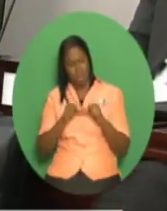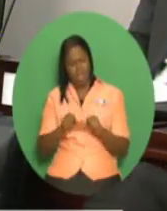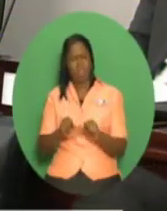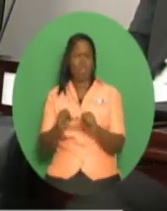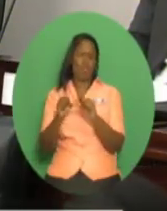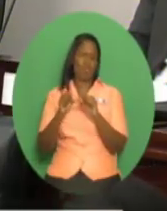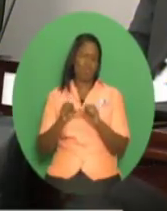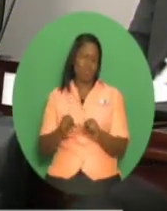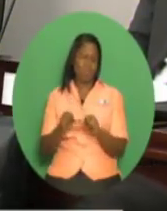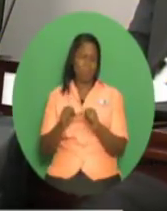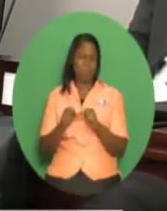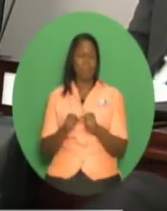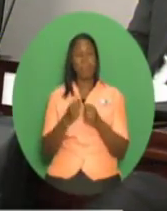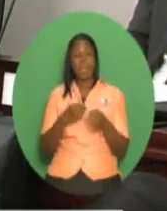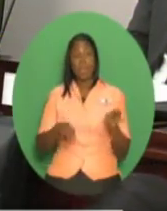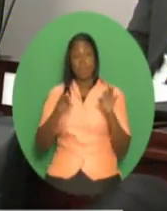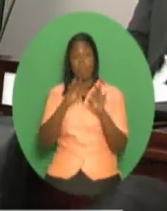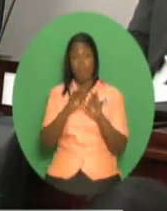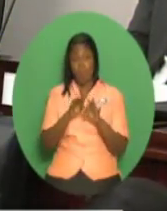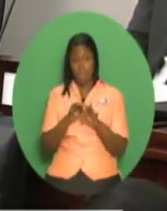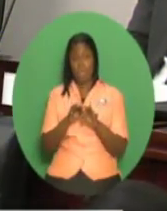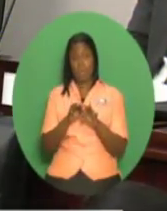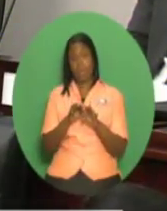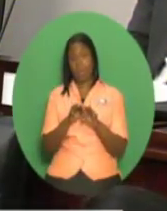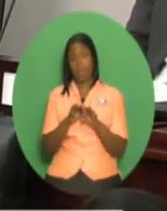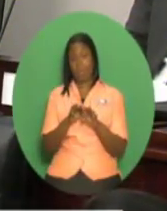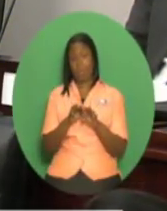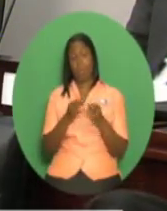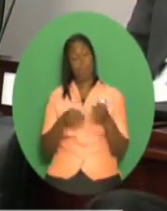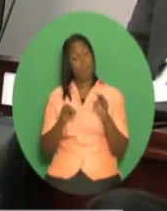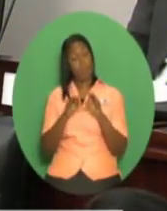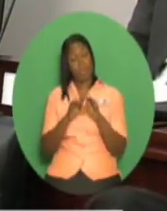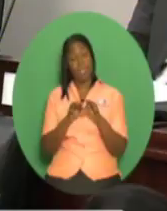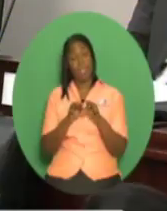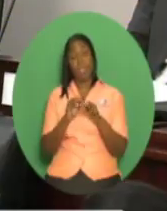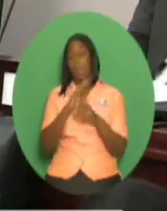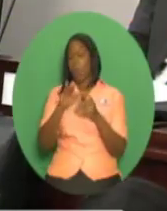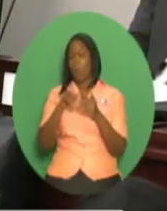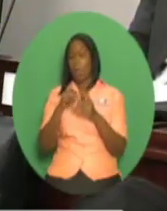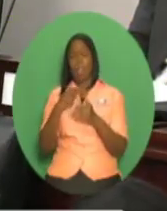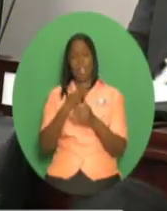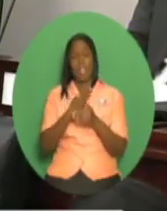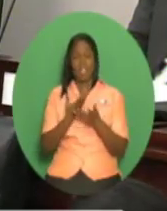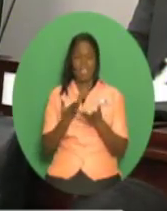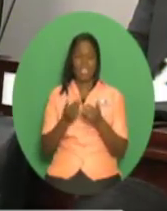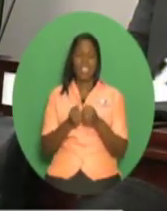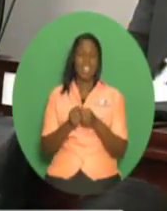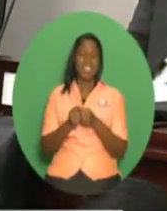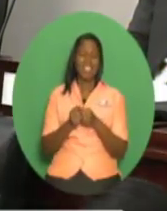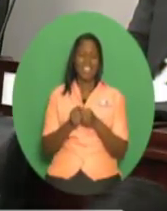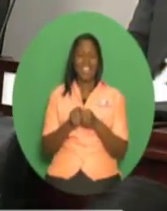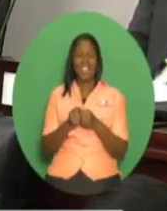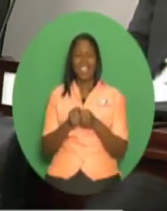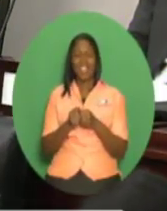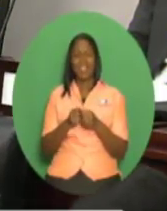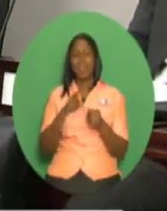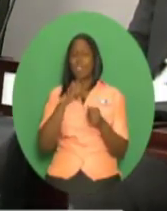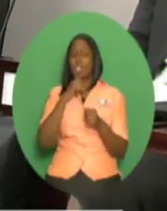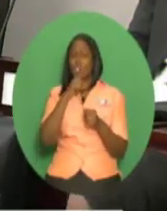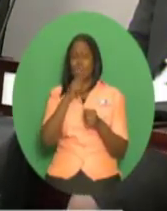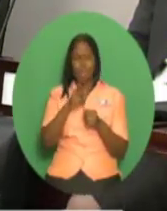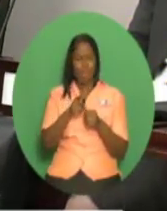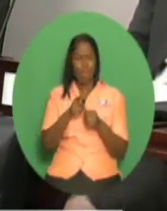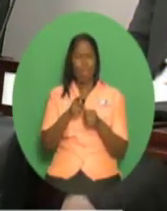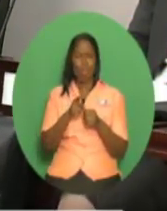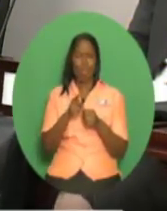It is important for us, Madam Chairman, Madam President, Madam Speaker, to ensure that we